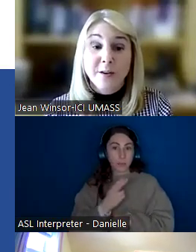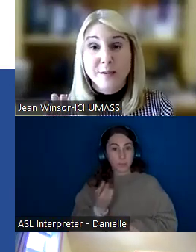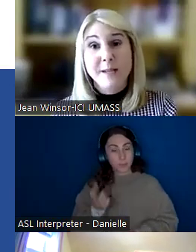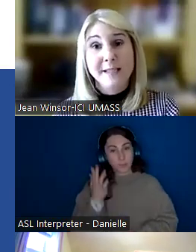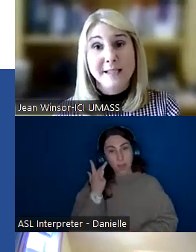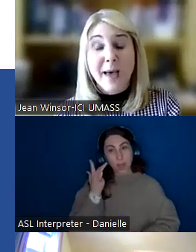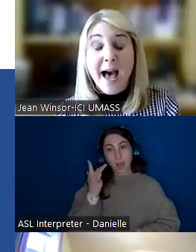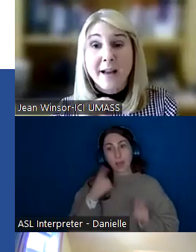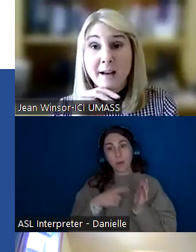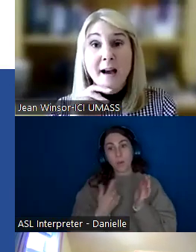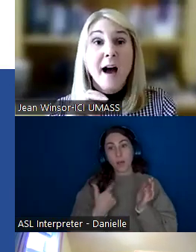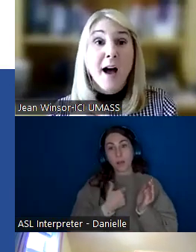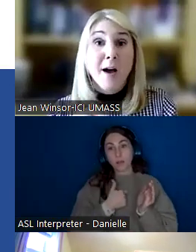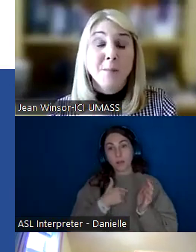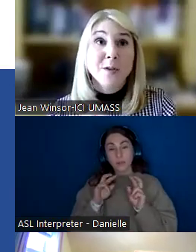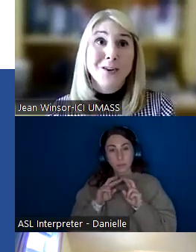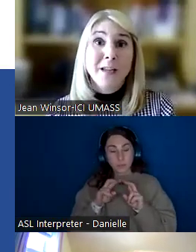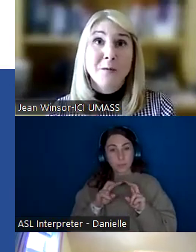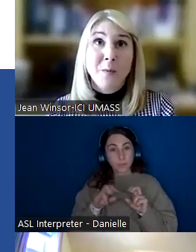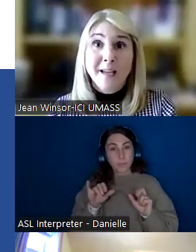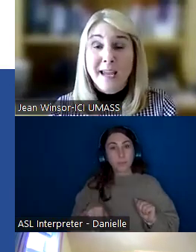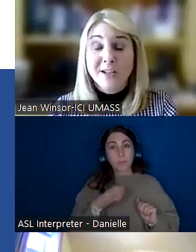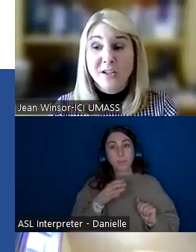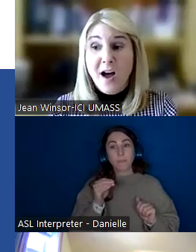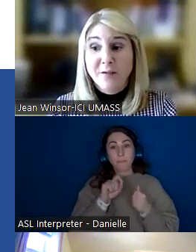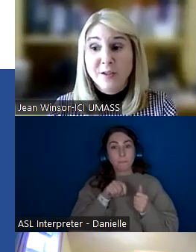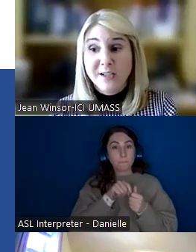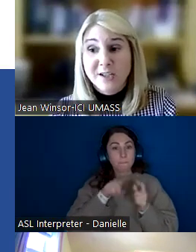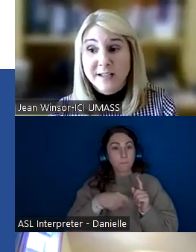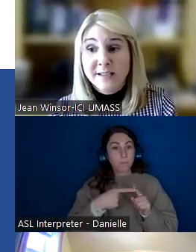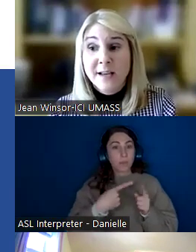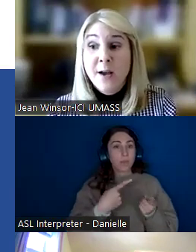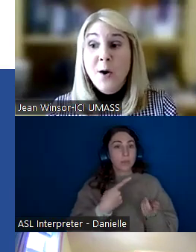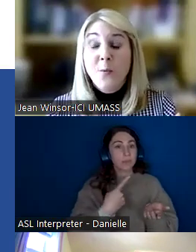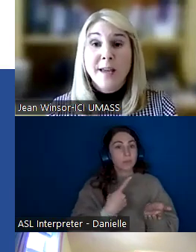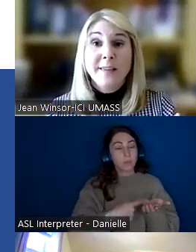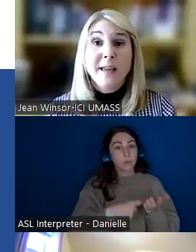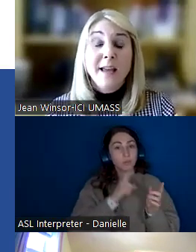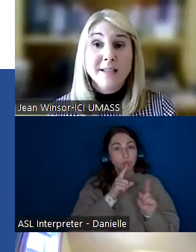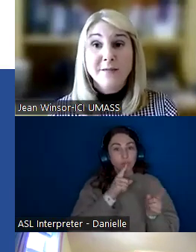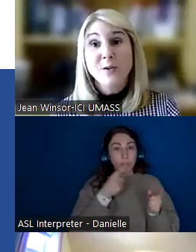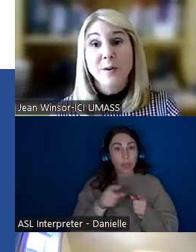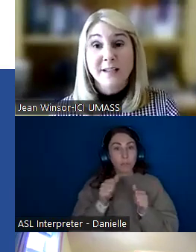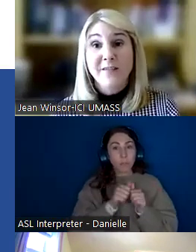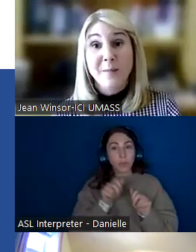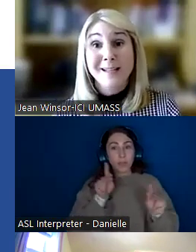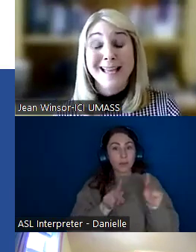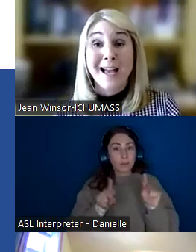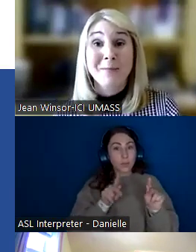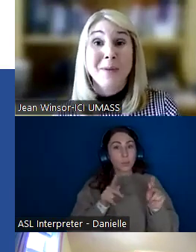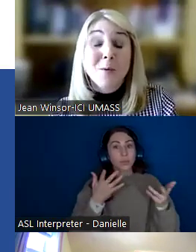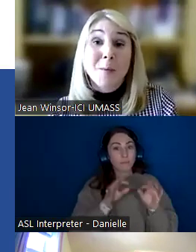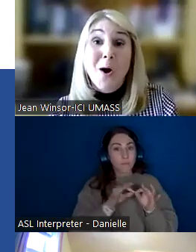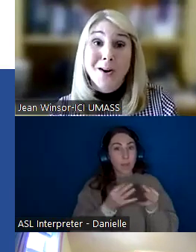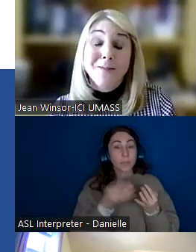peel those pieces back, particularly when we engage in conversations with individuals and families